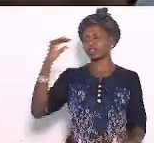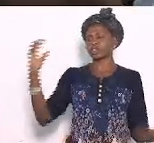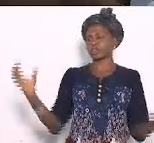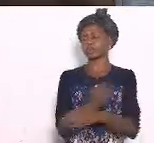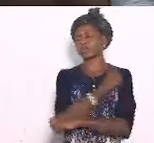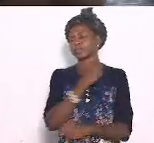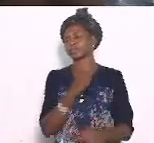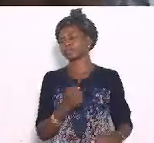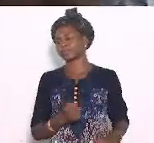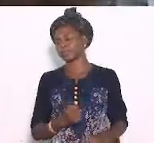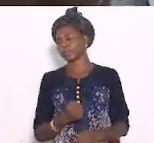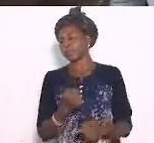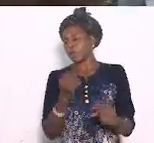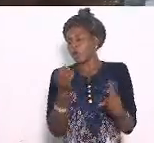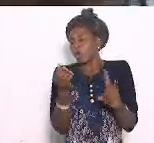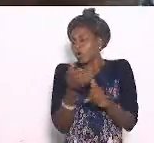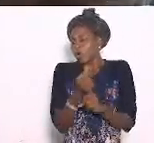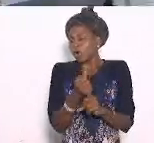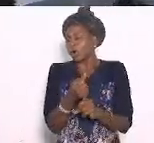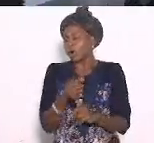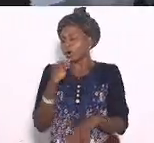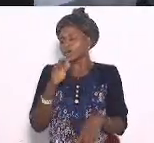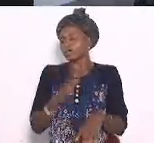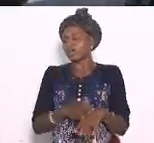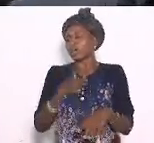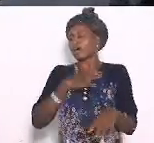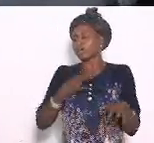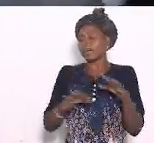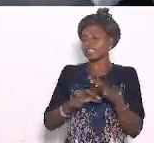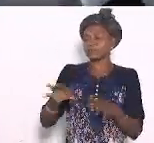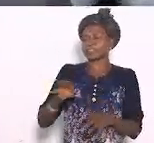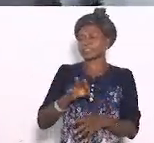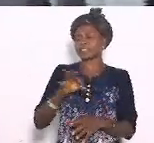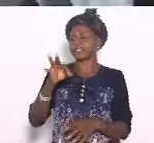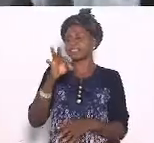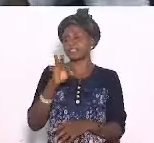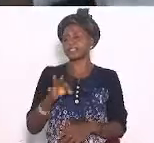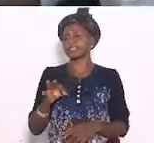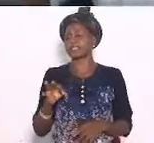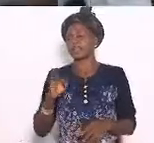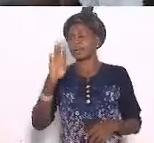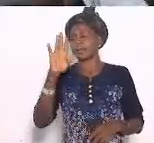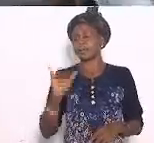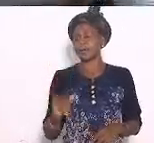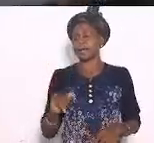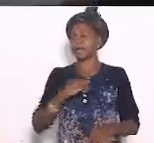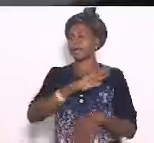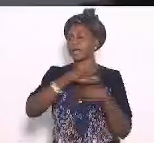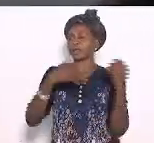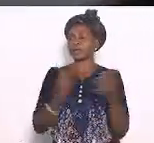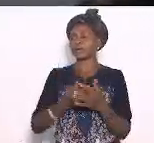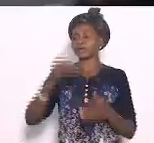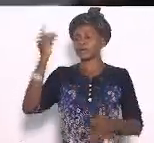is hold on my spirit on my by hold him